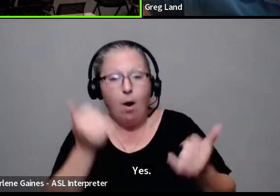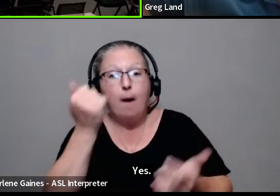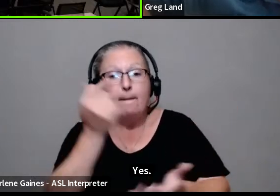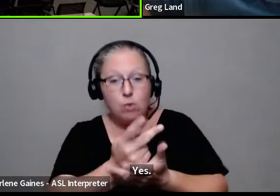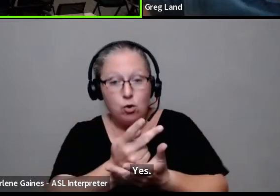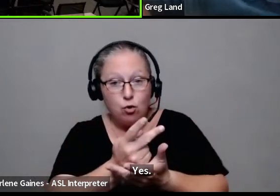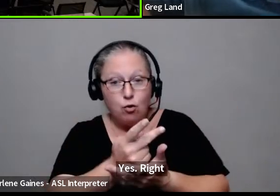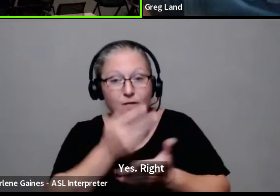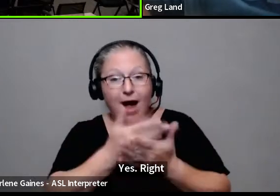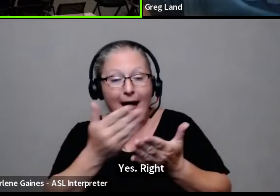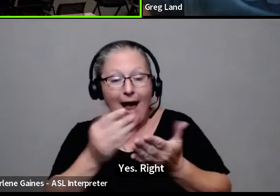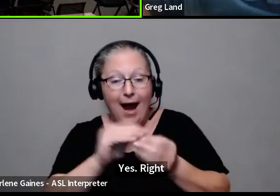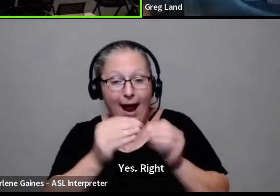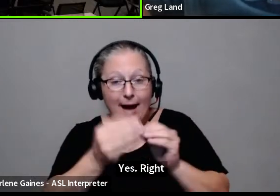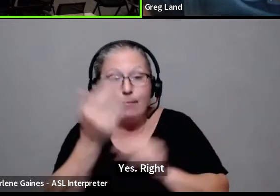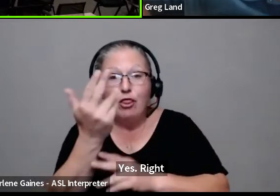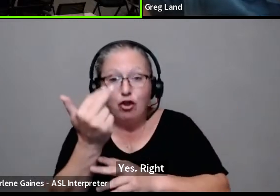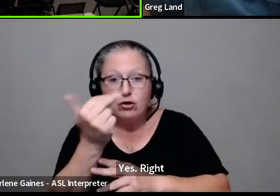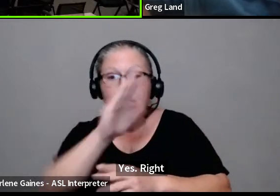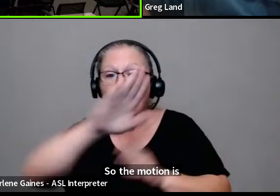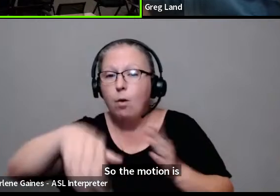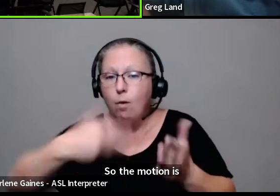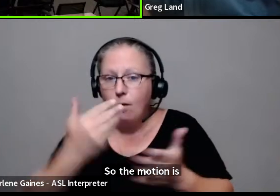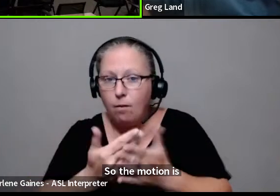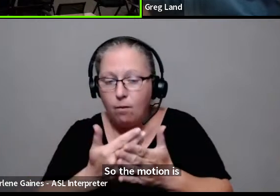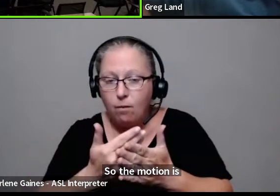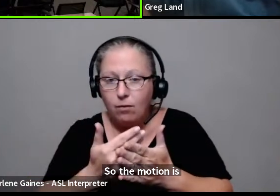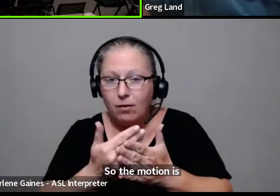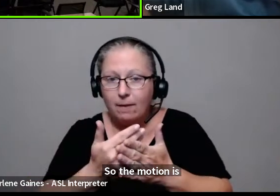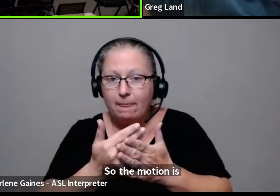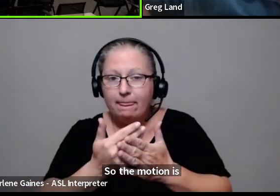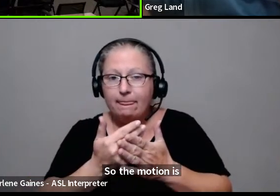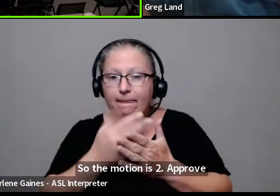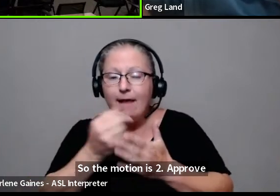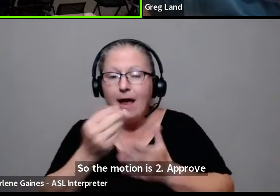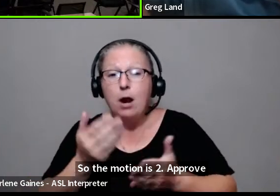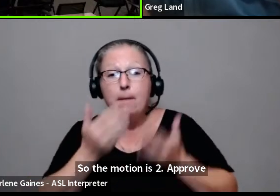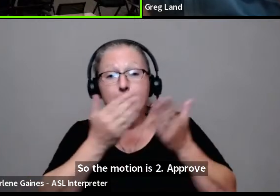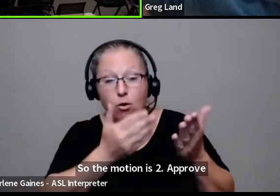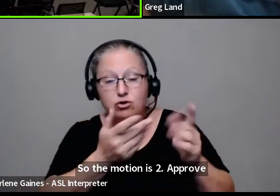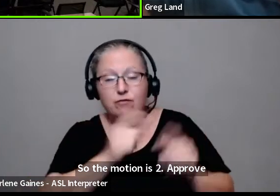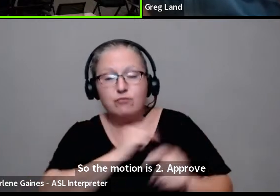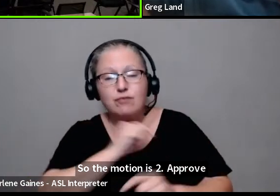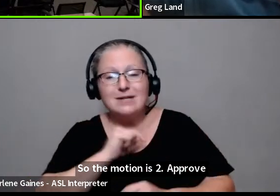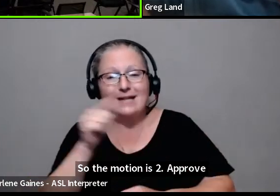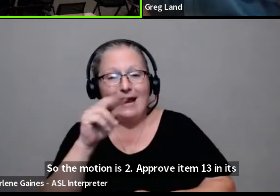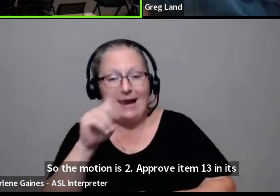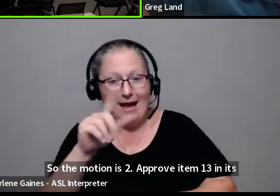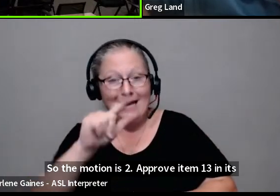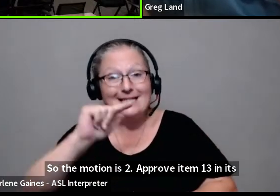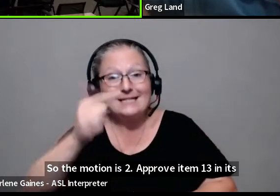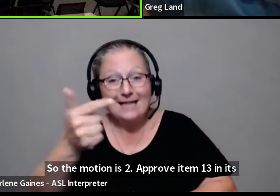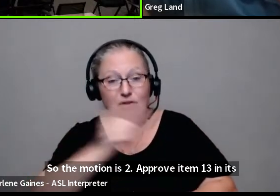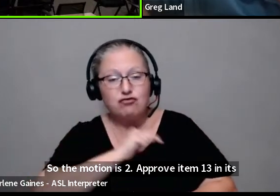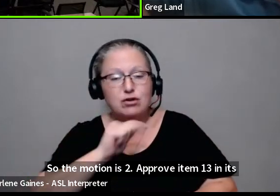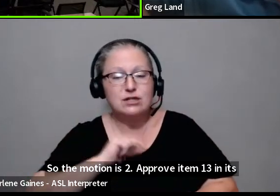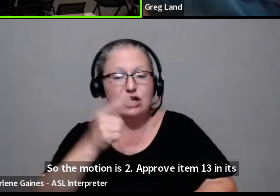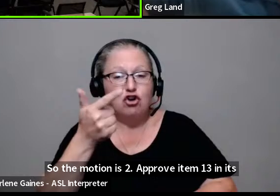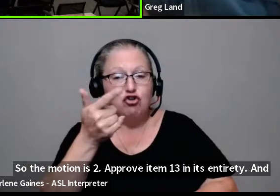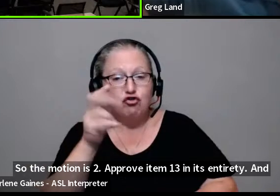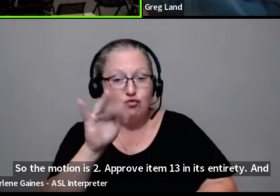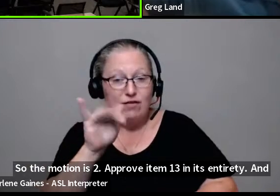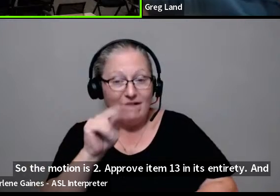approve item 13 in its entirety. And there was a motion made by trustee Land, seconded by trustee